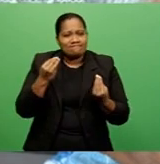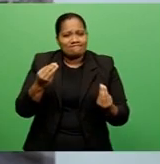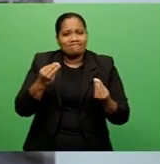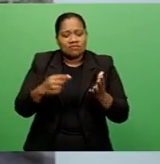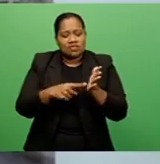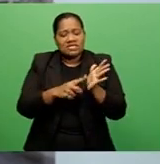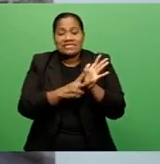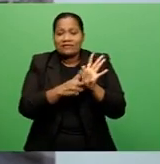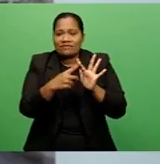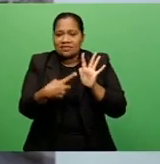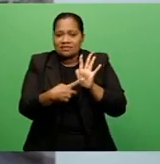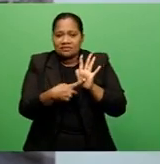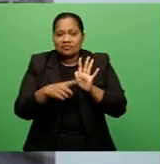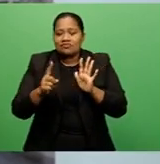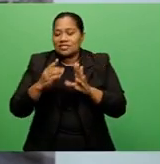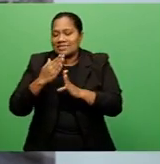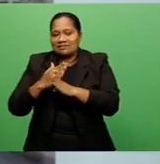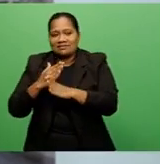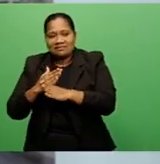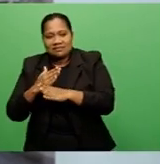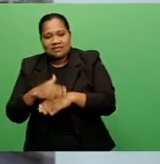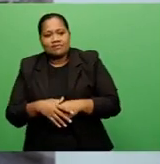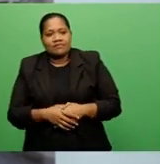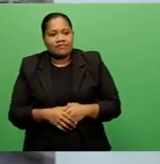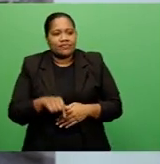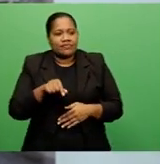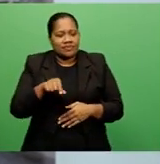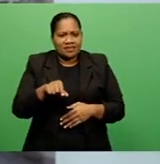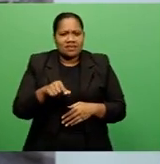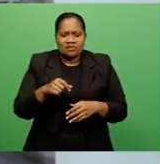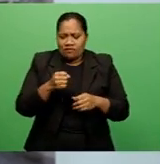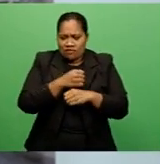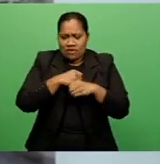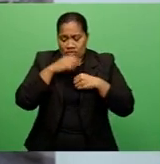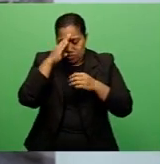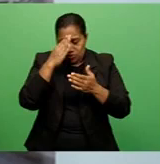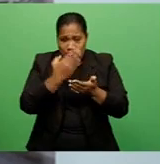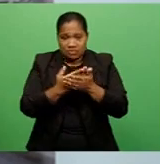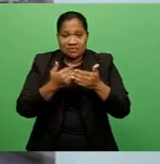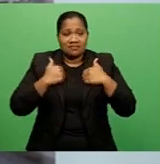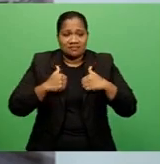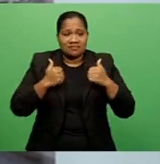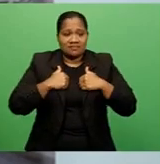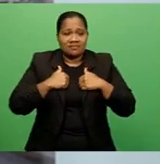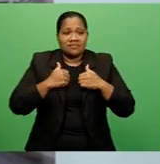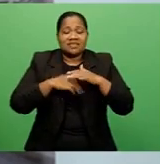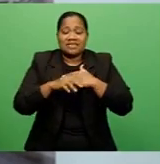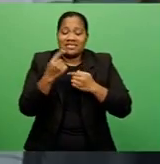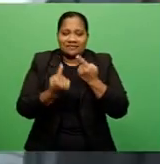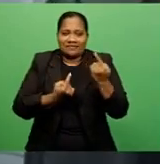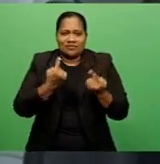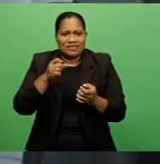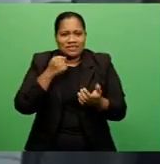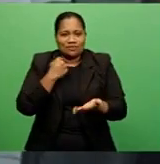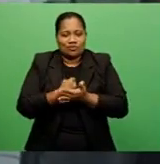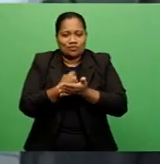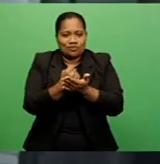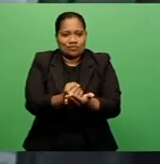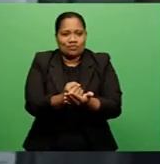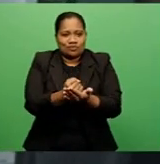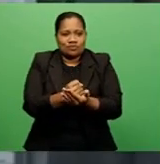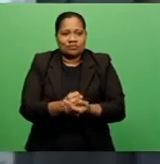employment. It enables student placement for our students training in Certificate 3 in individual support,